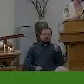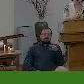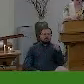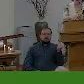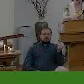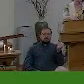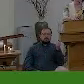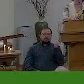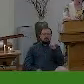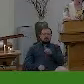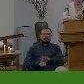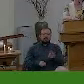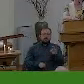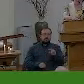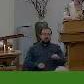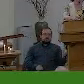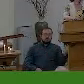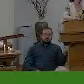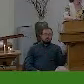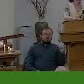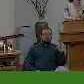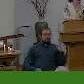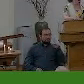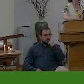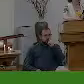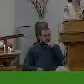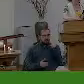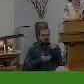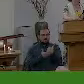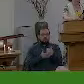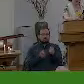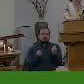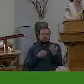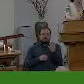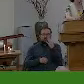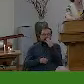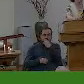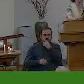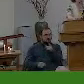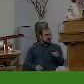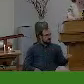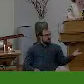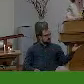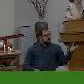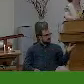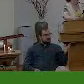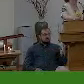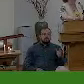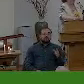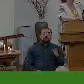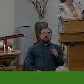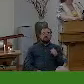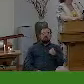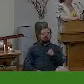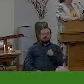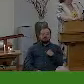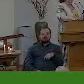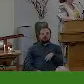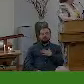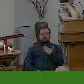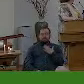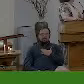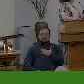9 to noon, if you can help with that. Many of the flowers, actually, in these bouquets, Barbara and I were very